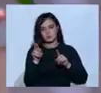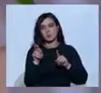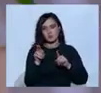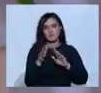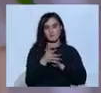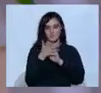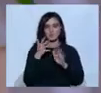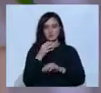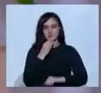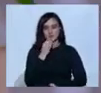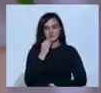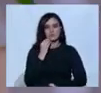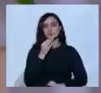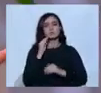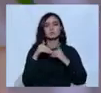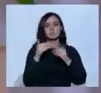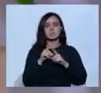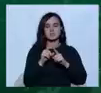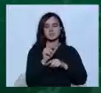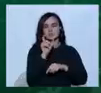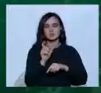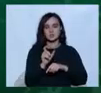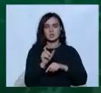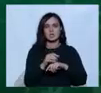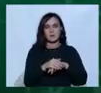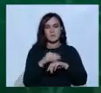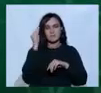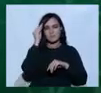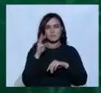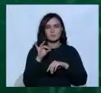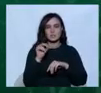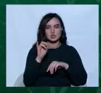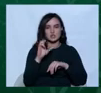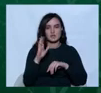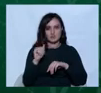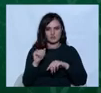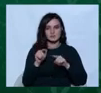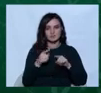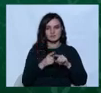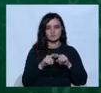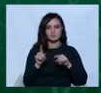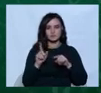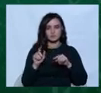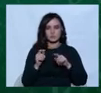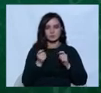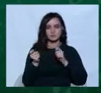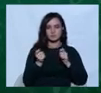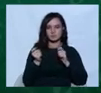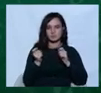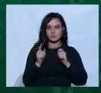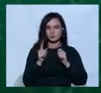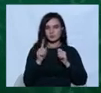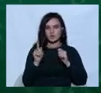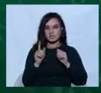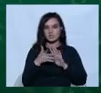important. It's a play, and this is a piece of literature that was written for the theater, so as a